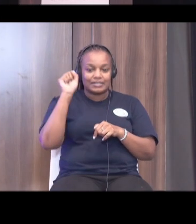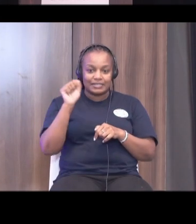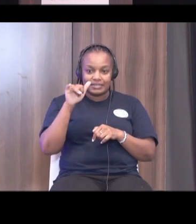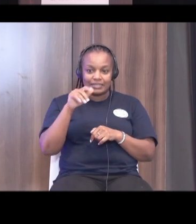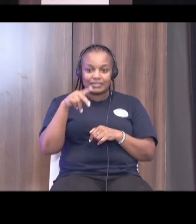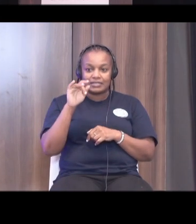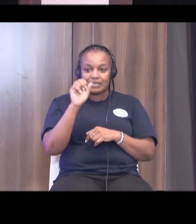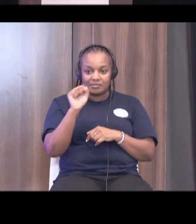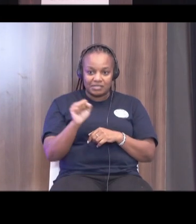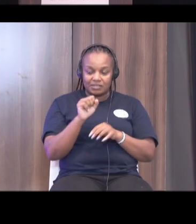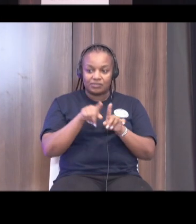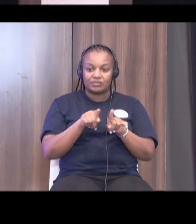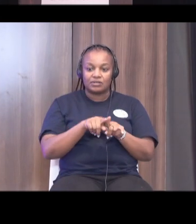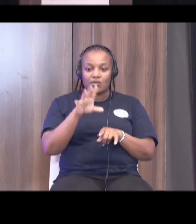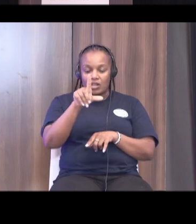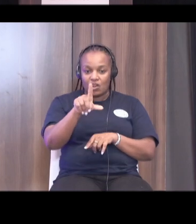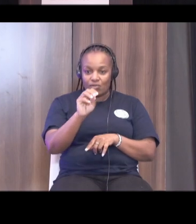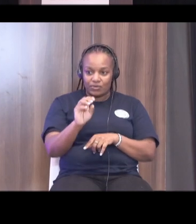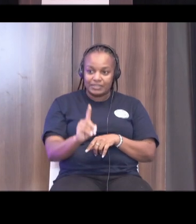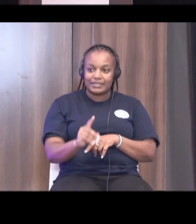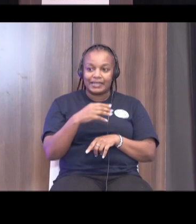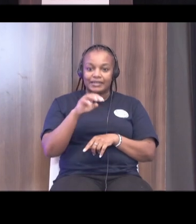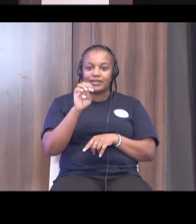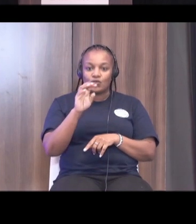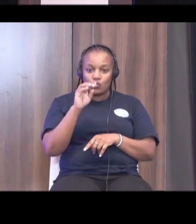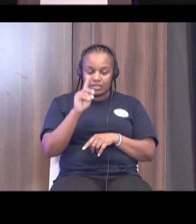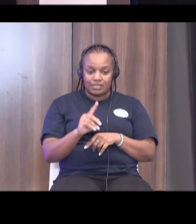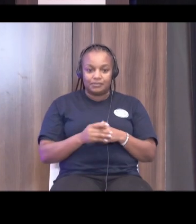against LOD and EOD.